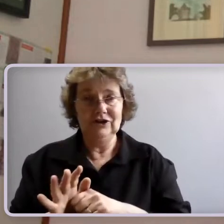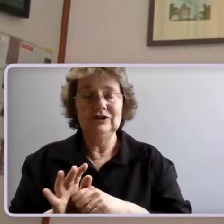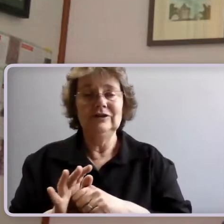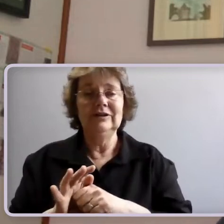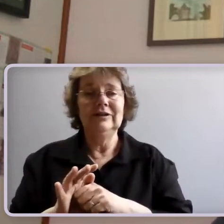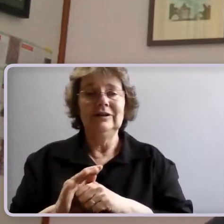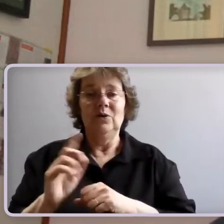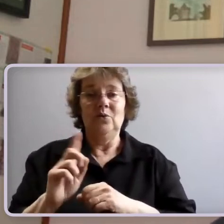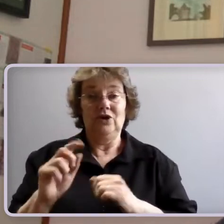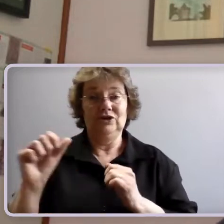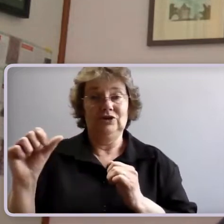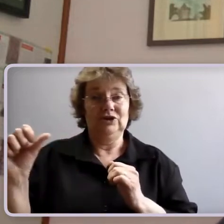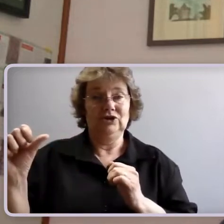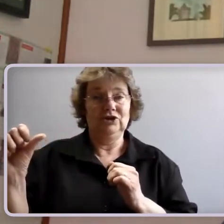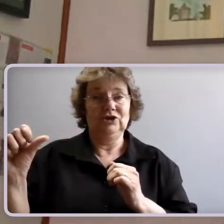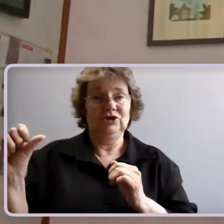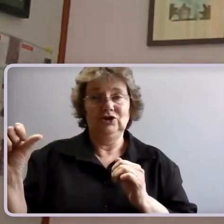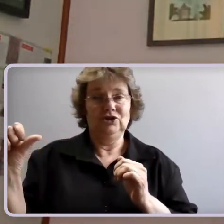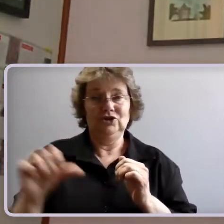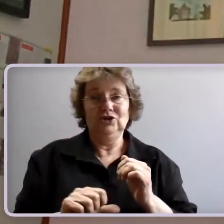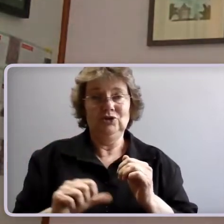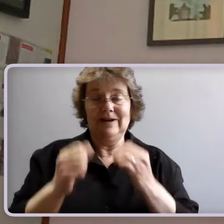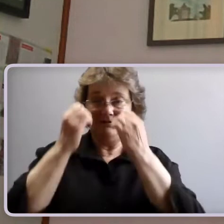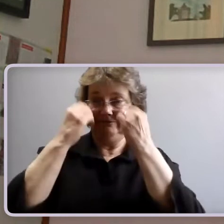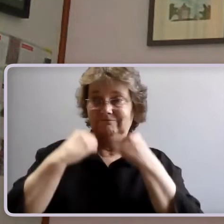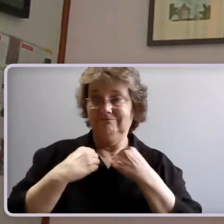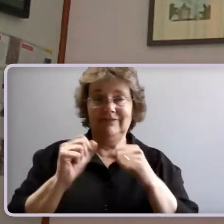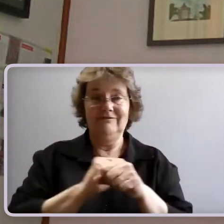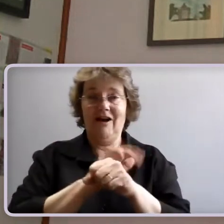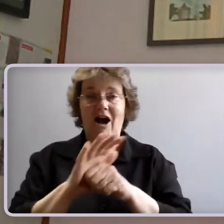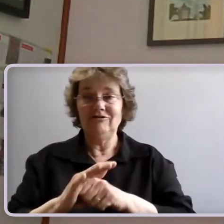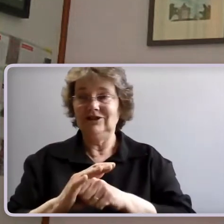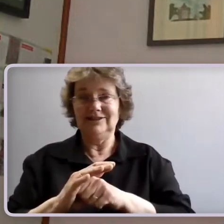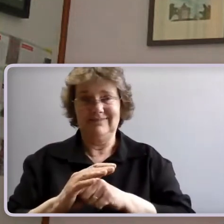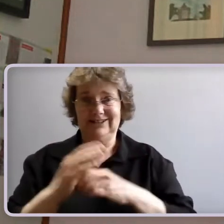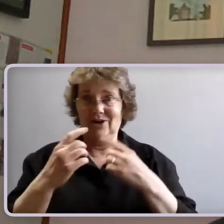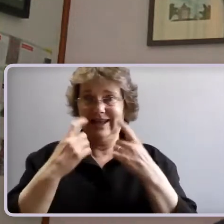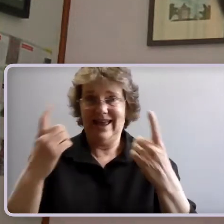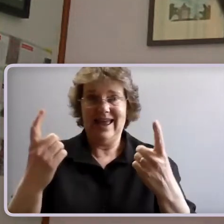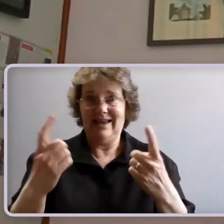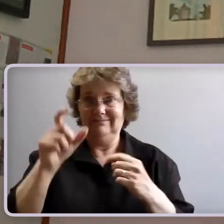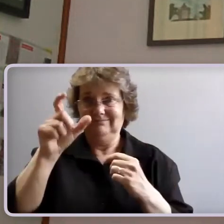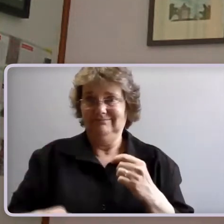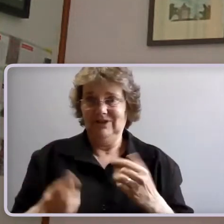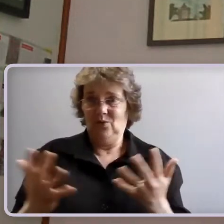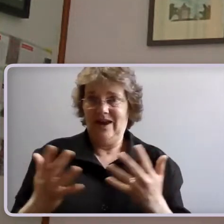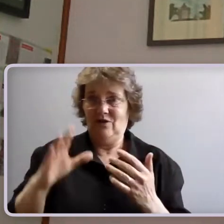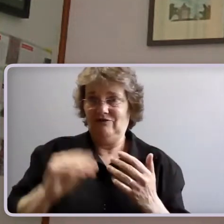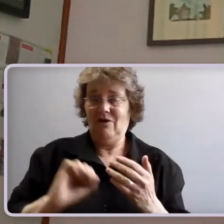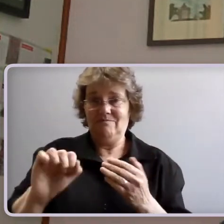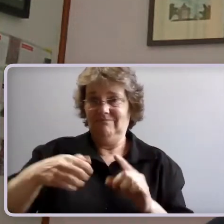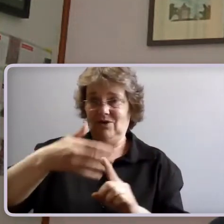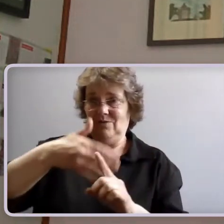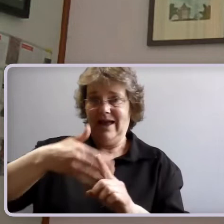disasters don't care what background you're from. They're going to make your life